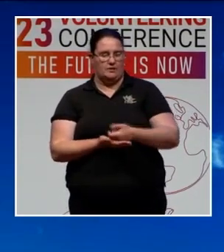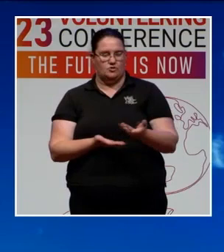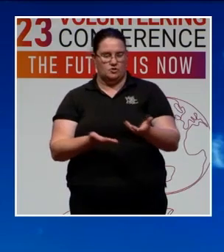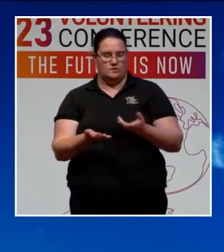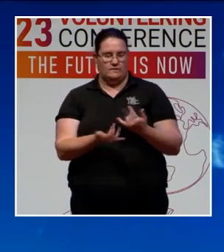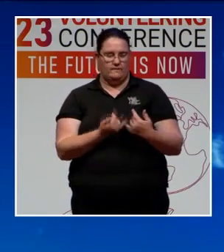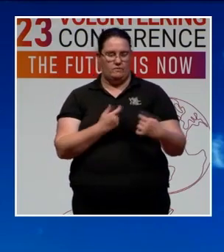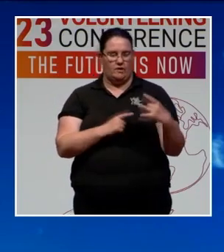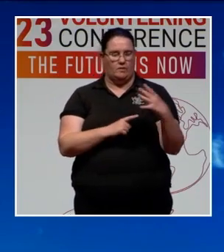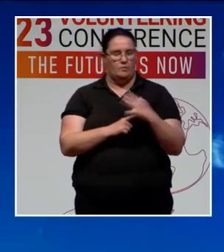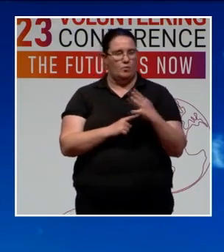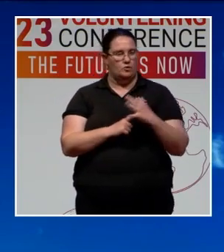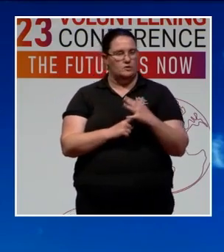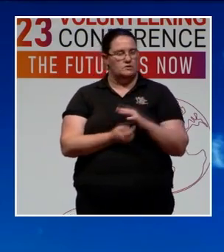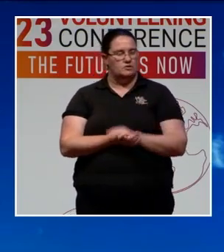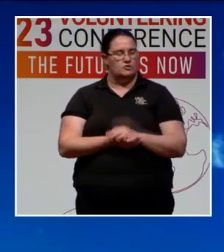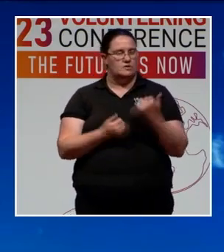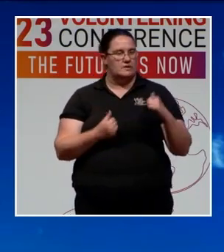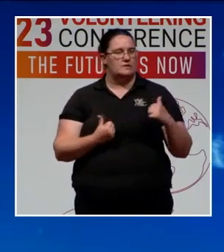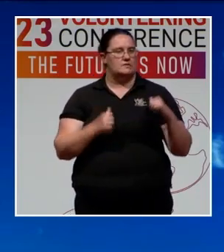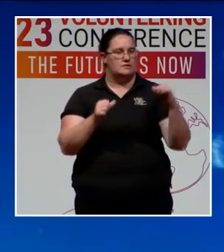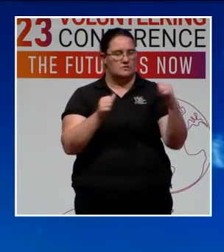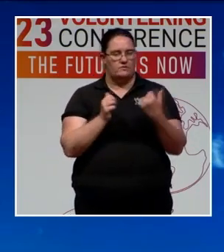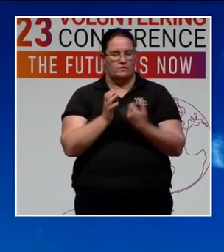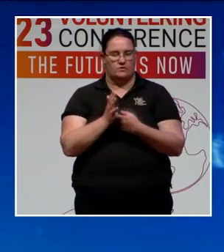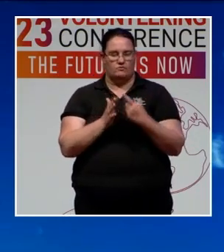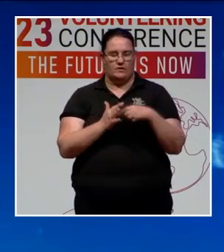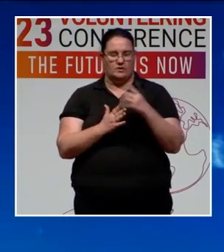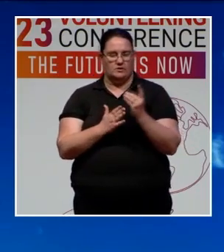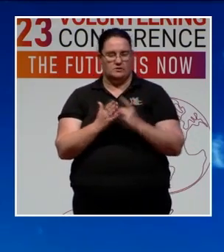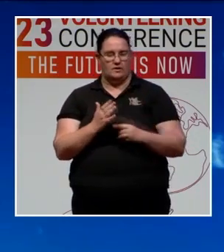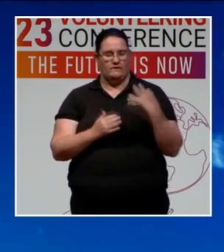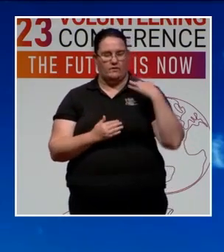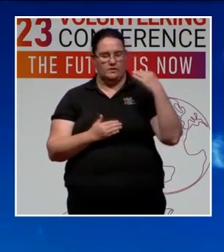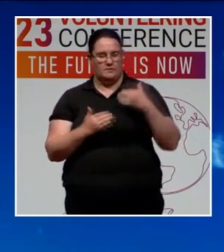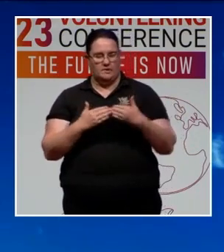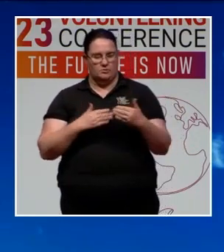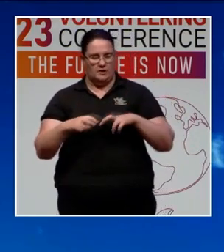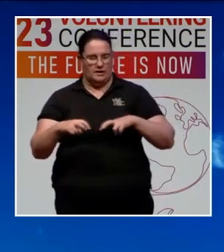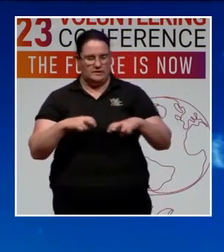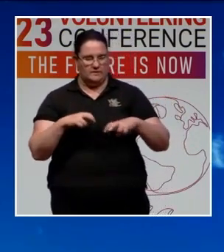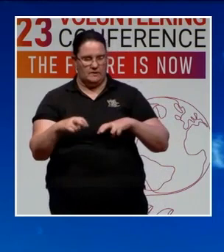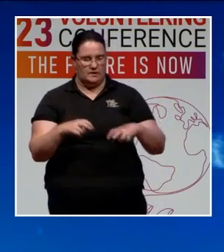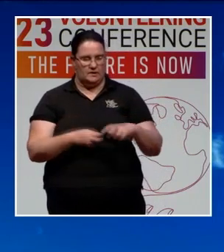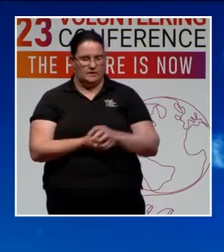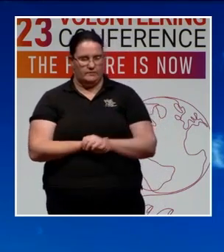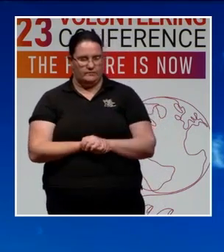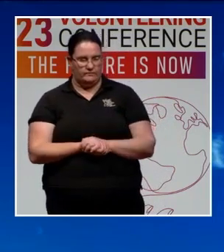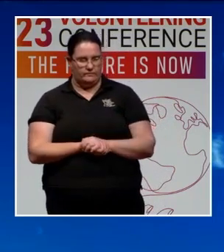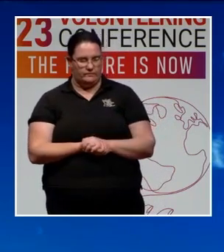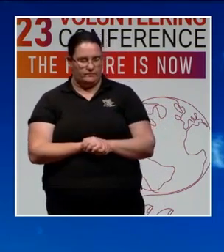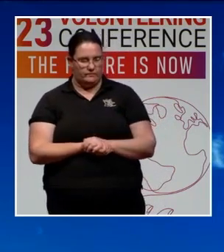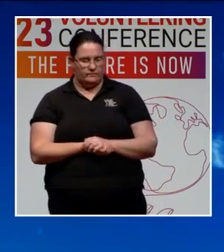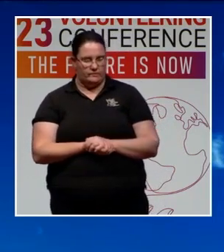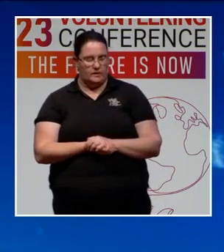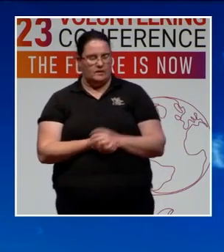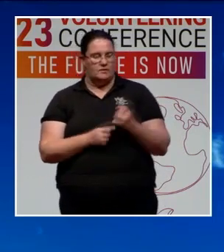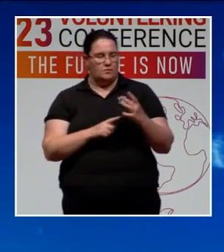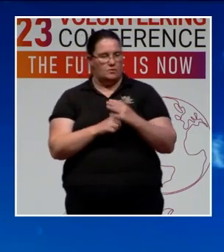of the redesigned volunteer management activity and volunteering more broadly and in the long term.